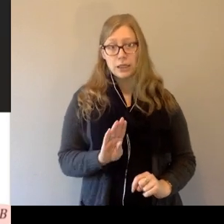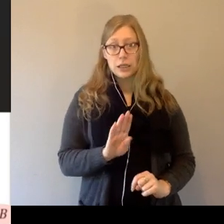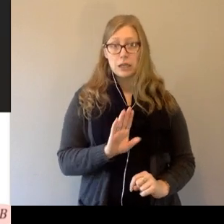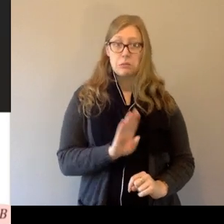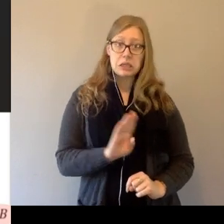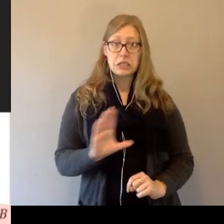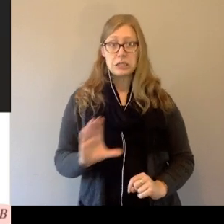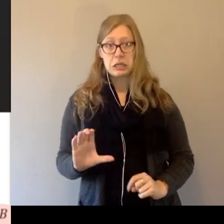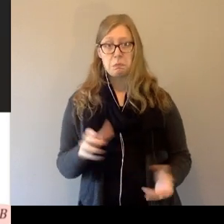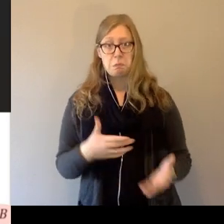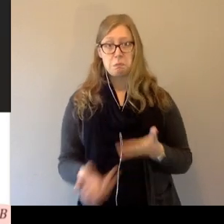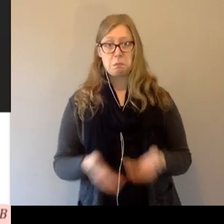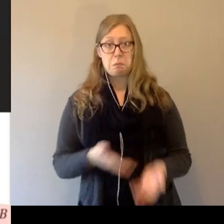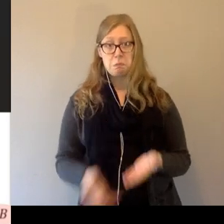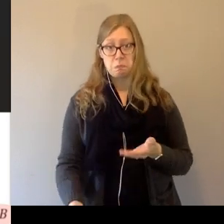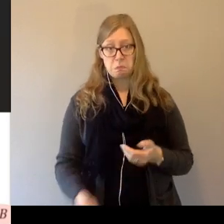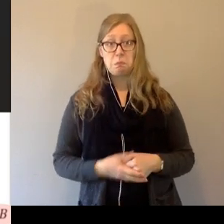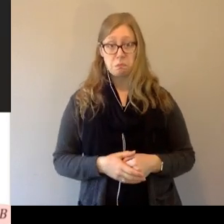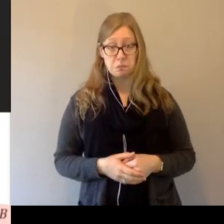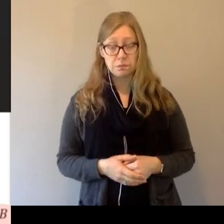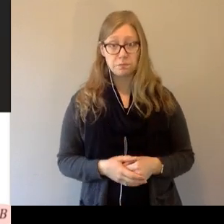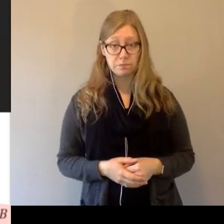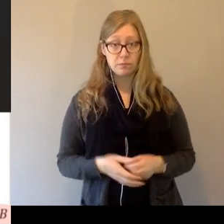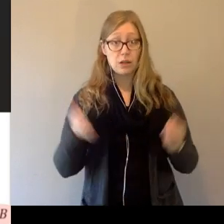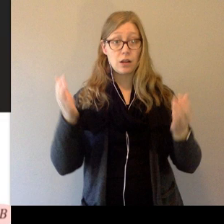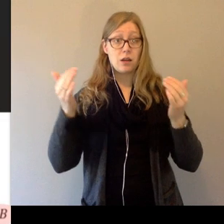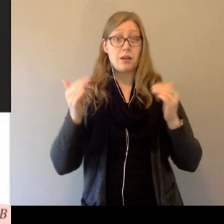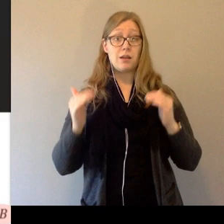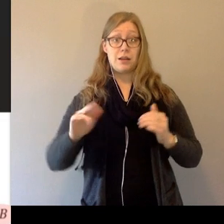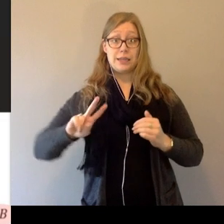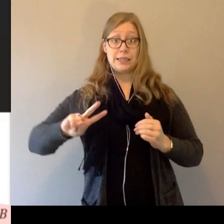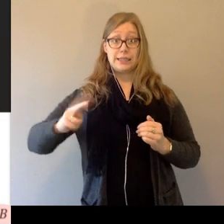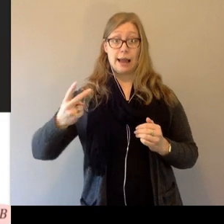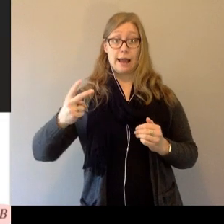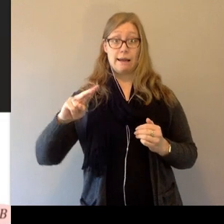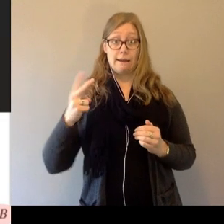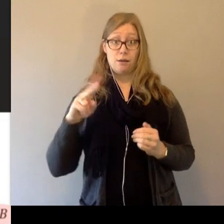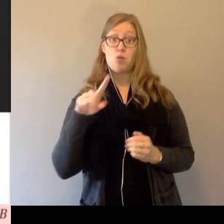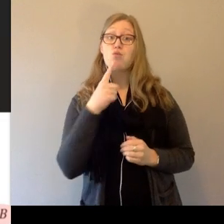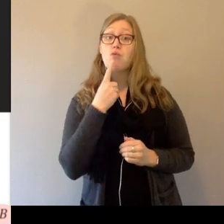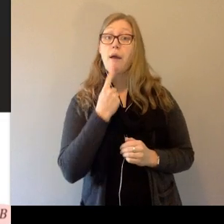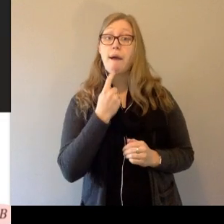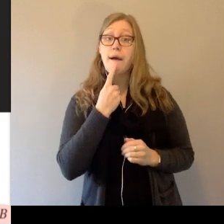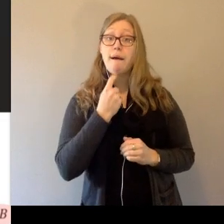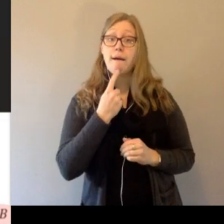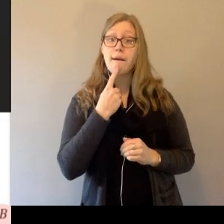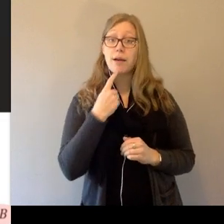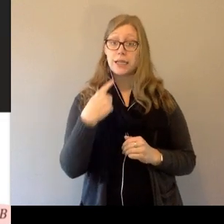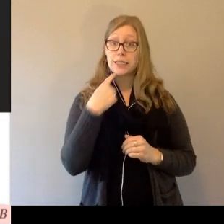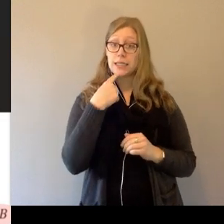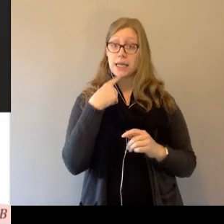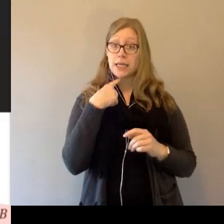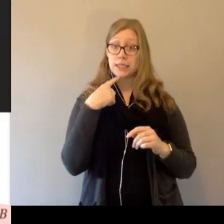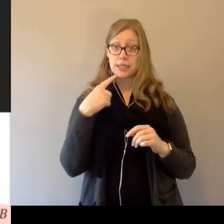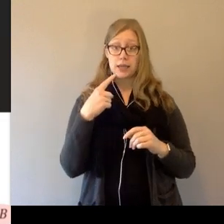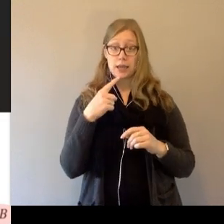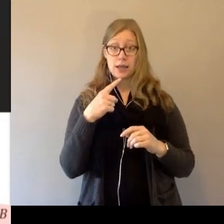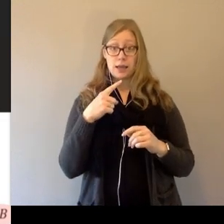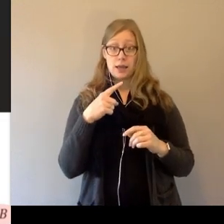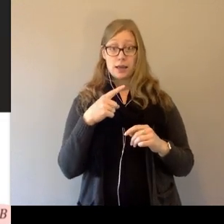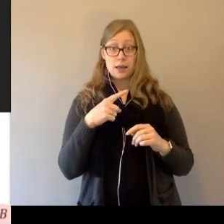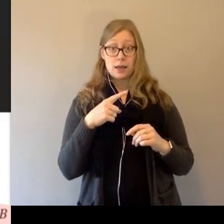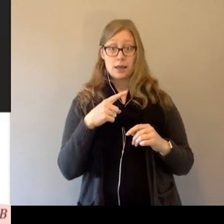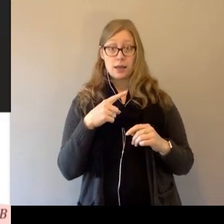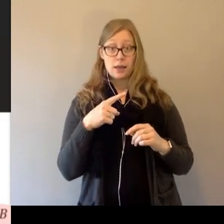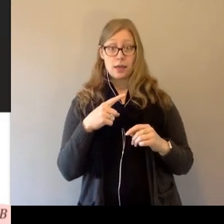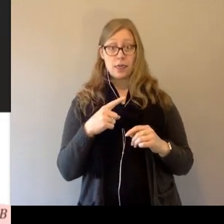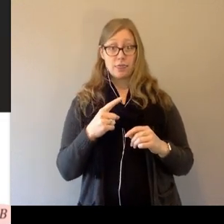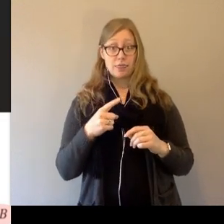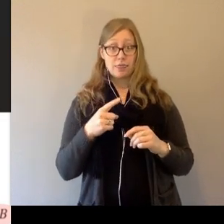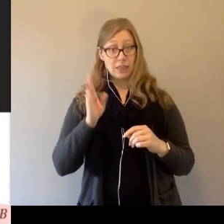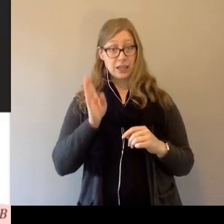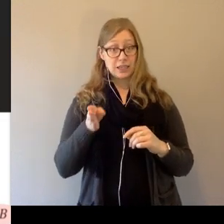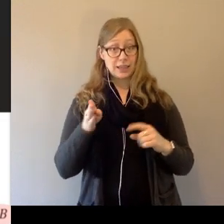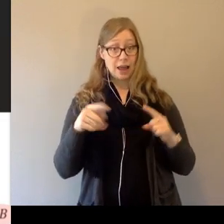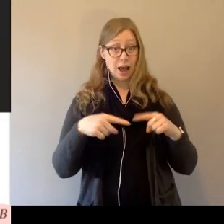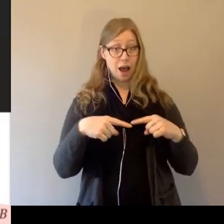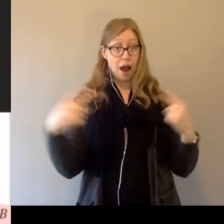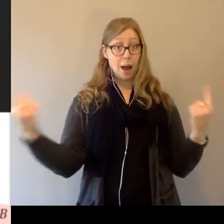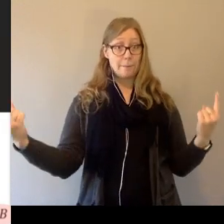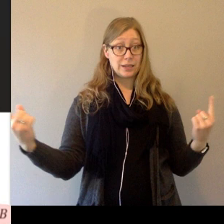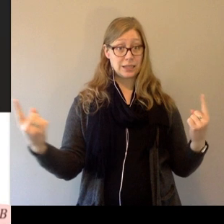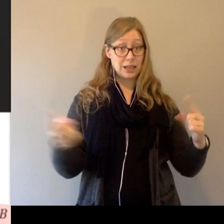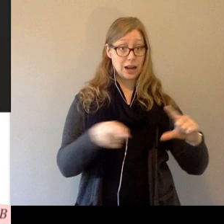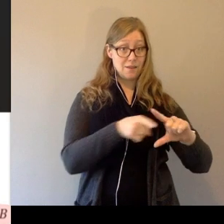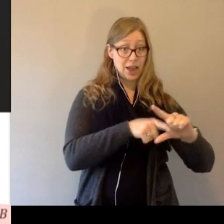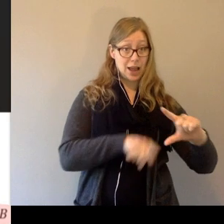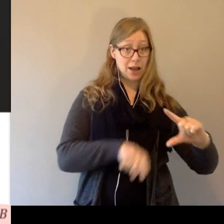correct. The second question says the side opposite angle B. So here is angle B in